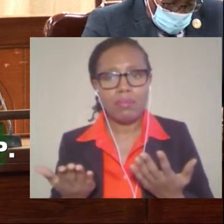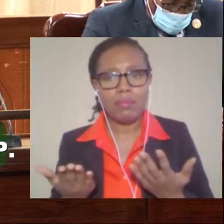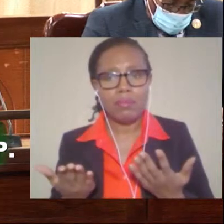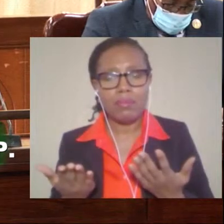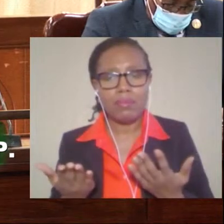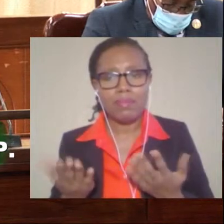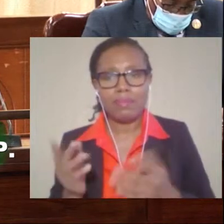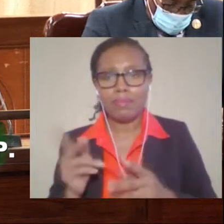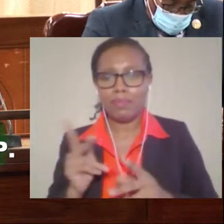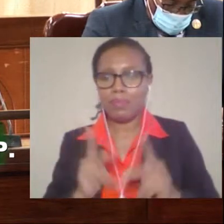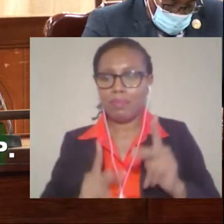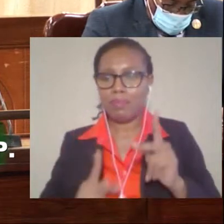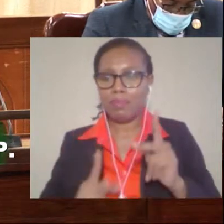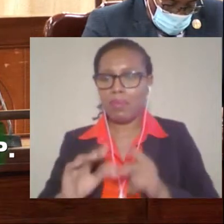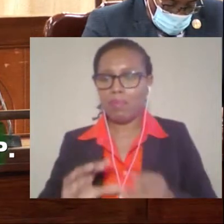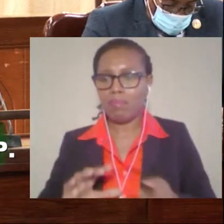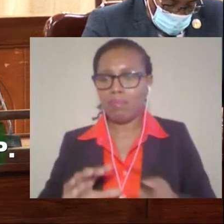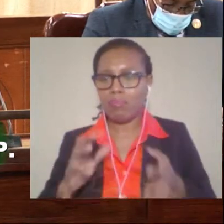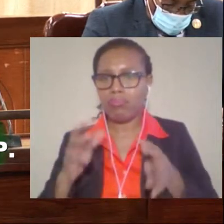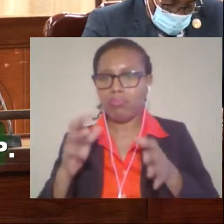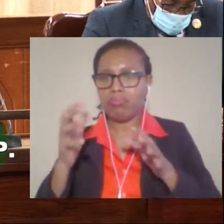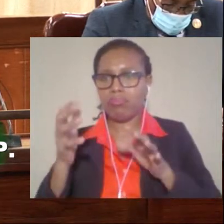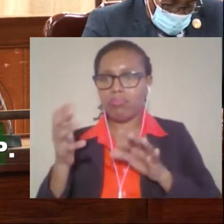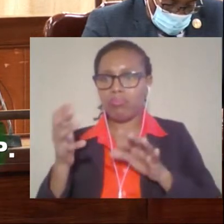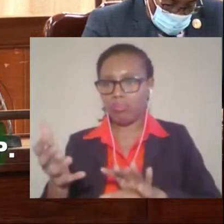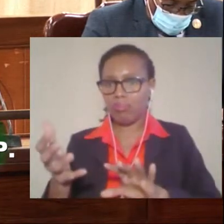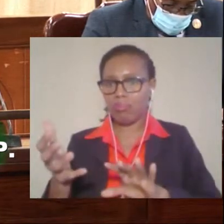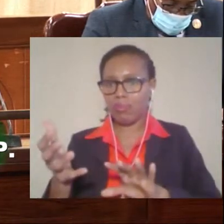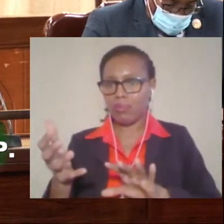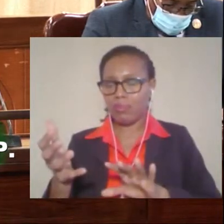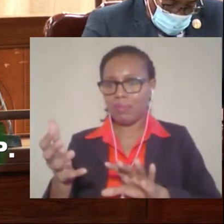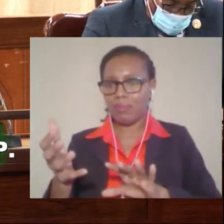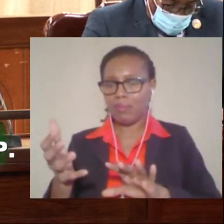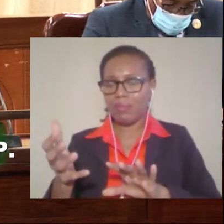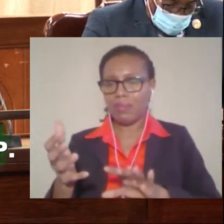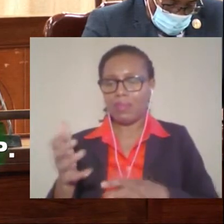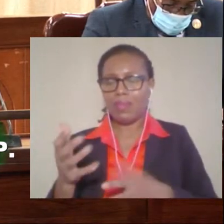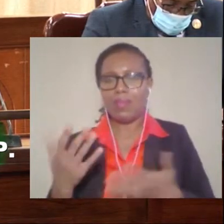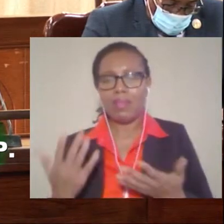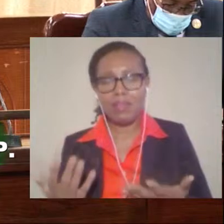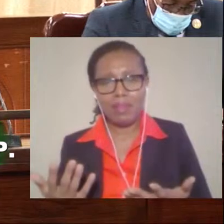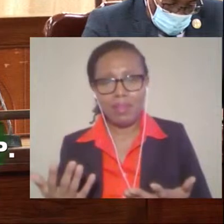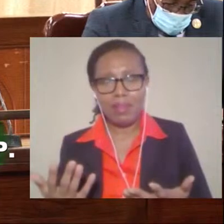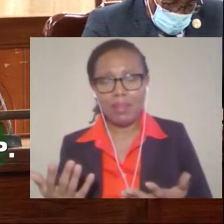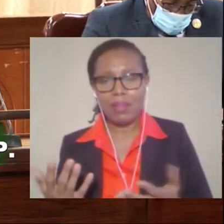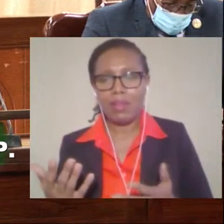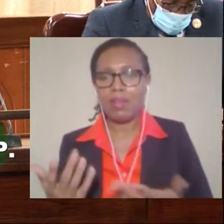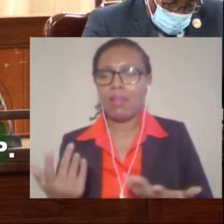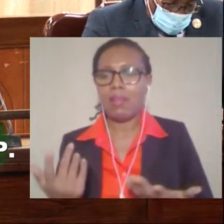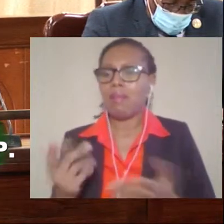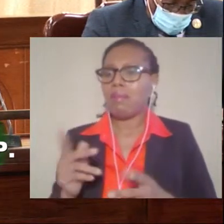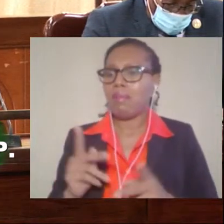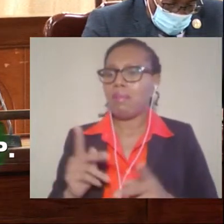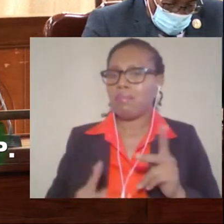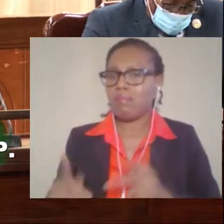this entity. It is a discussion which comes